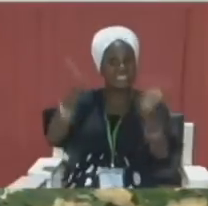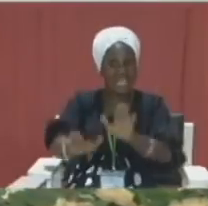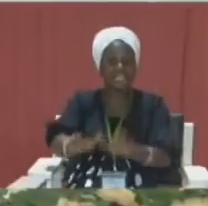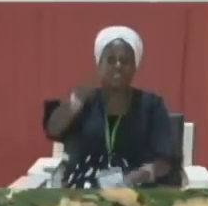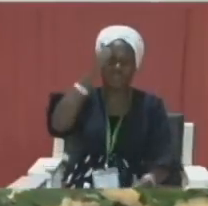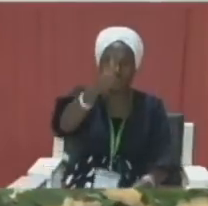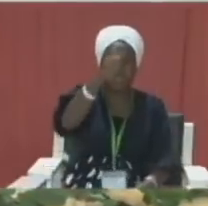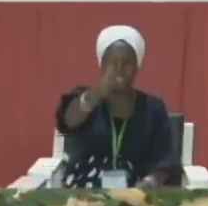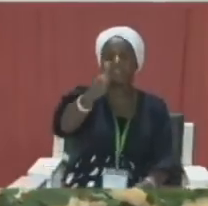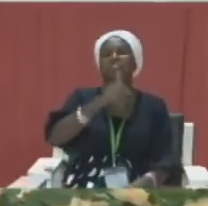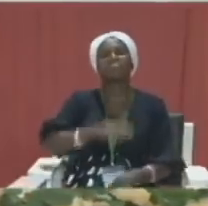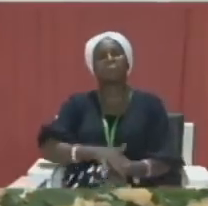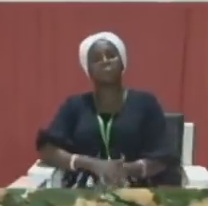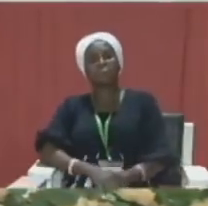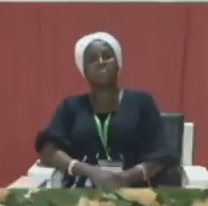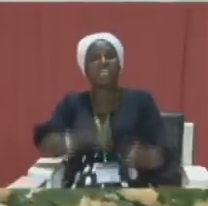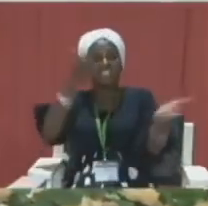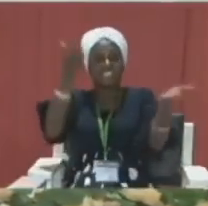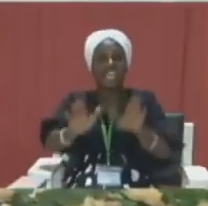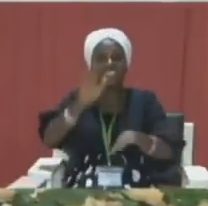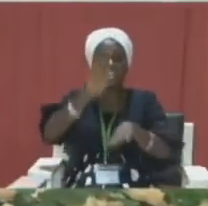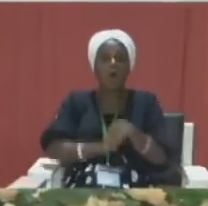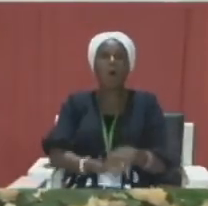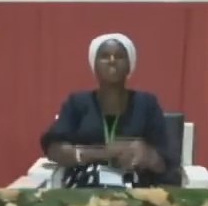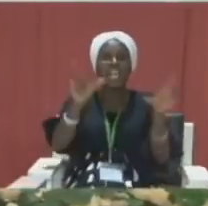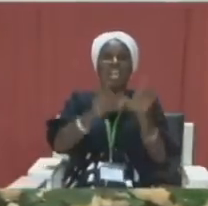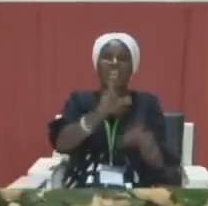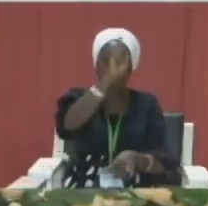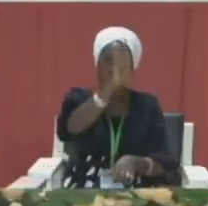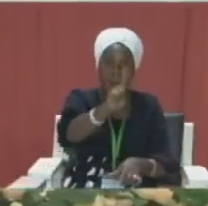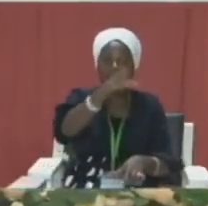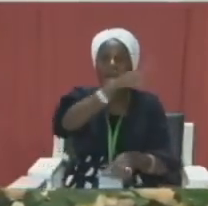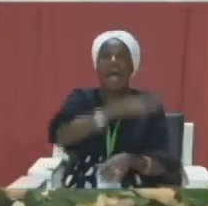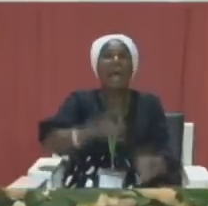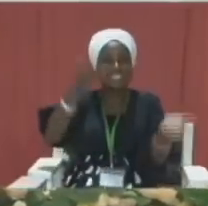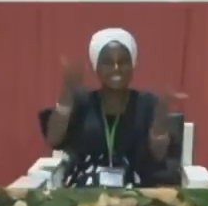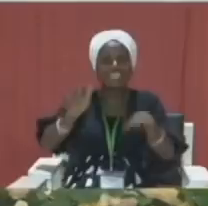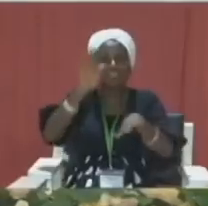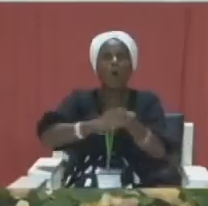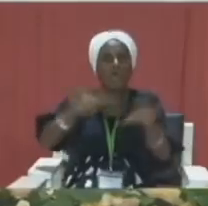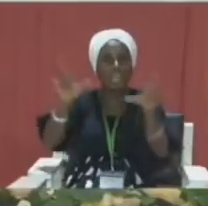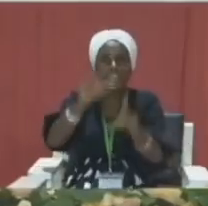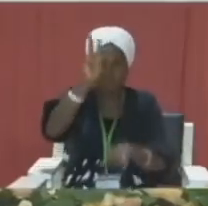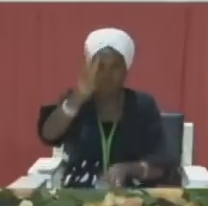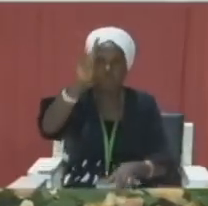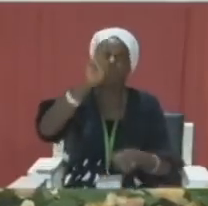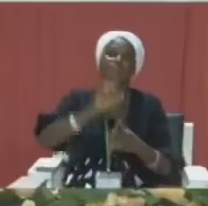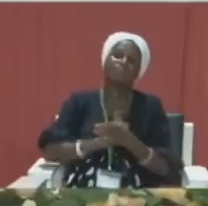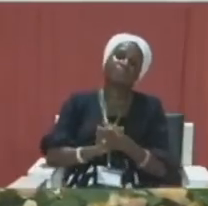Death on level 1 and death on level 2.